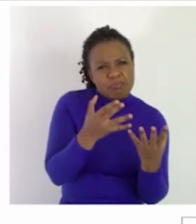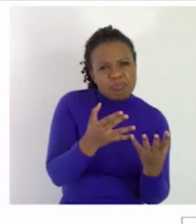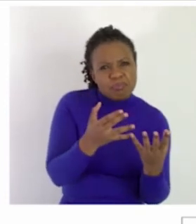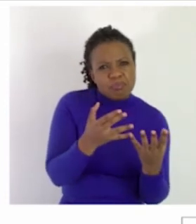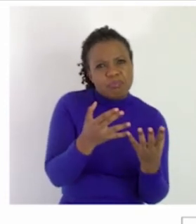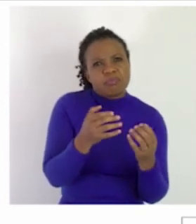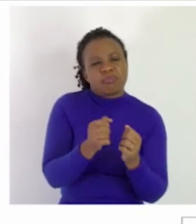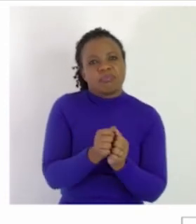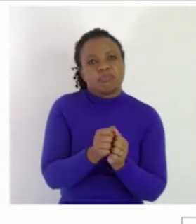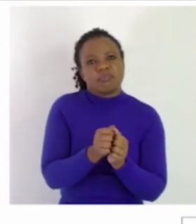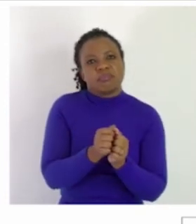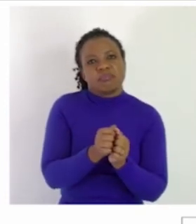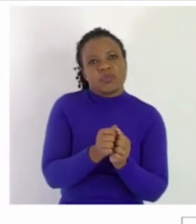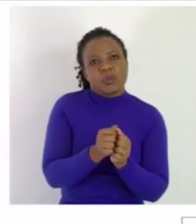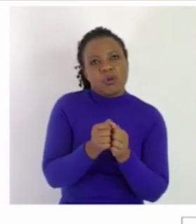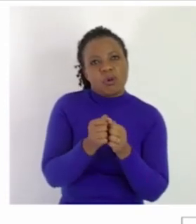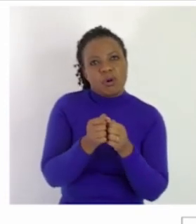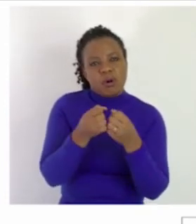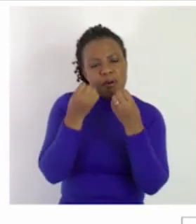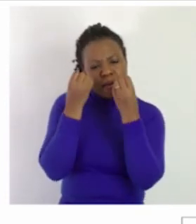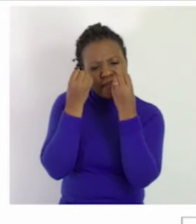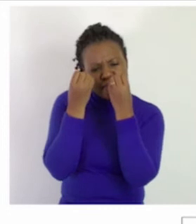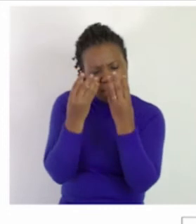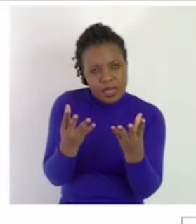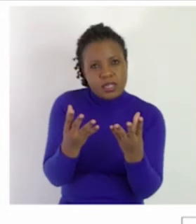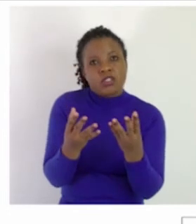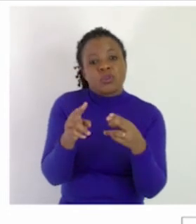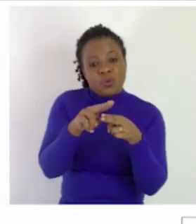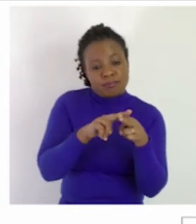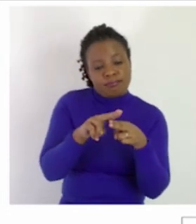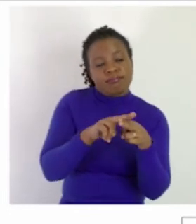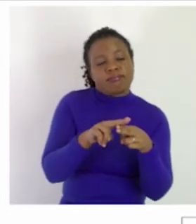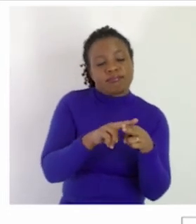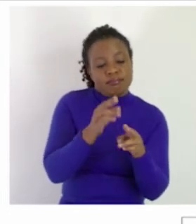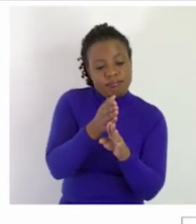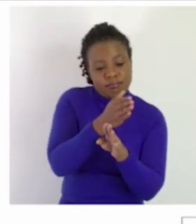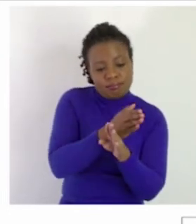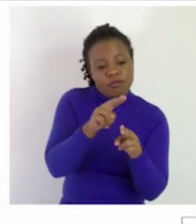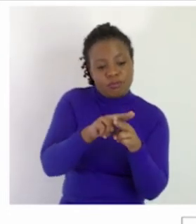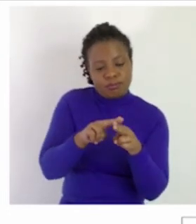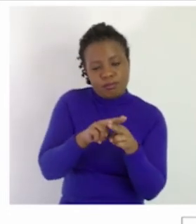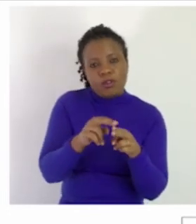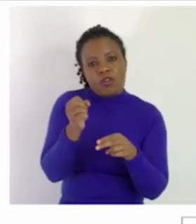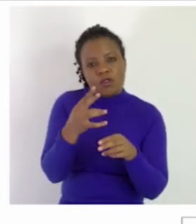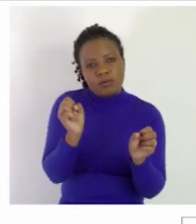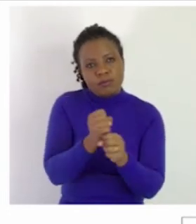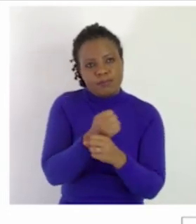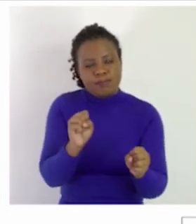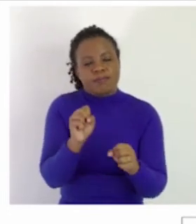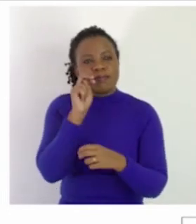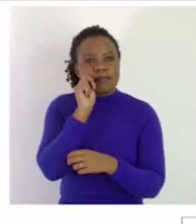etc. These can be used for uncountable nouns. They can be used for uncountable nouns.